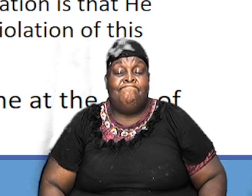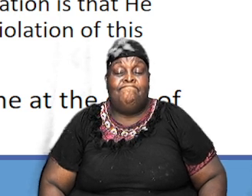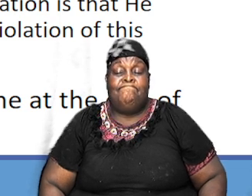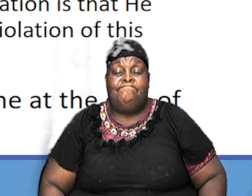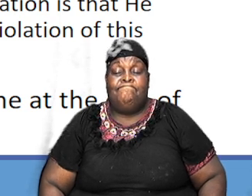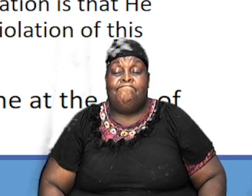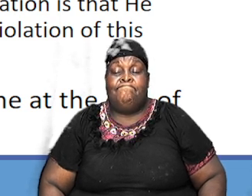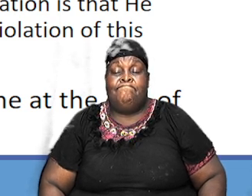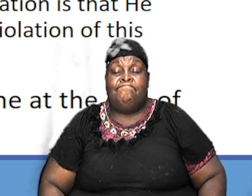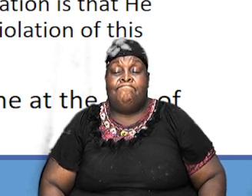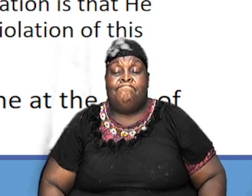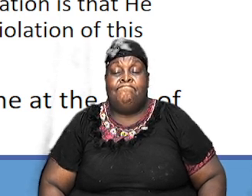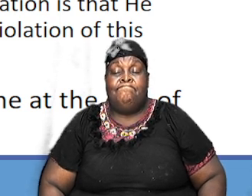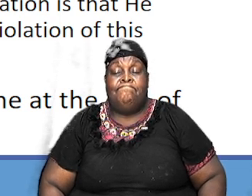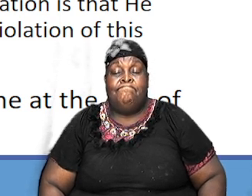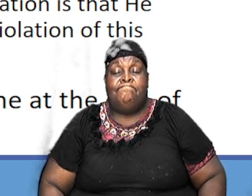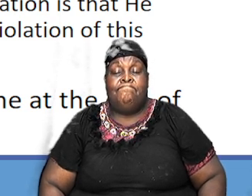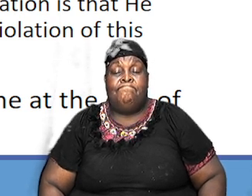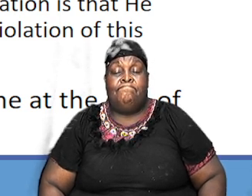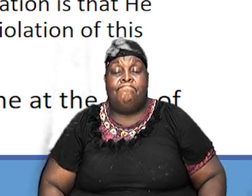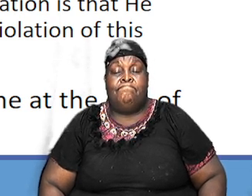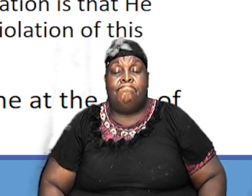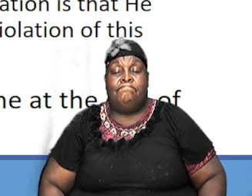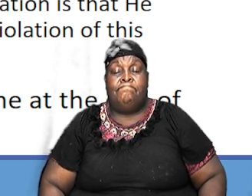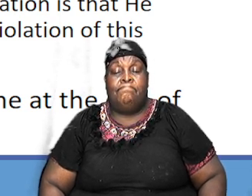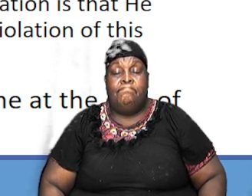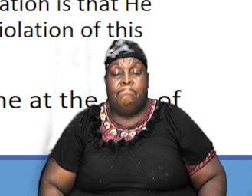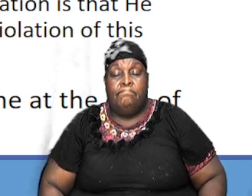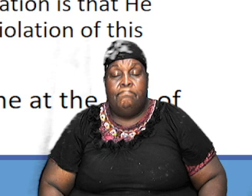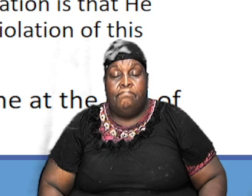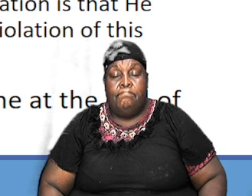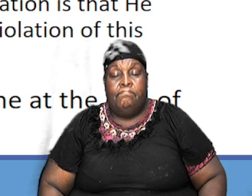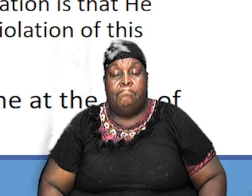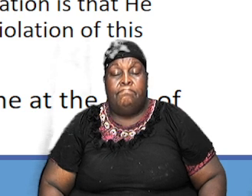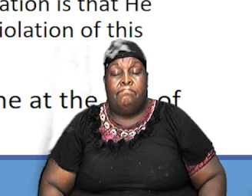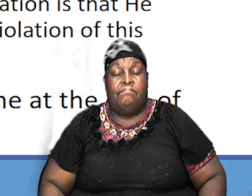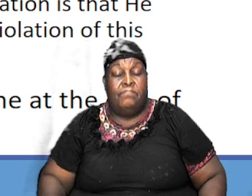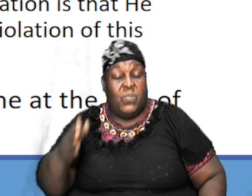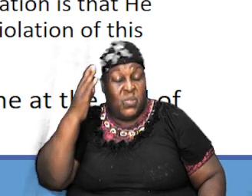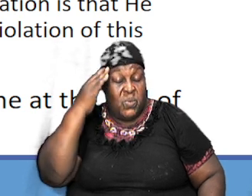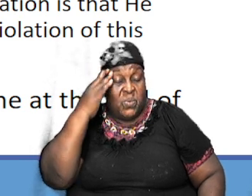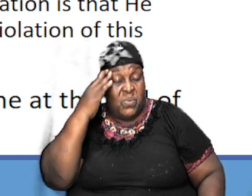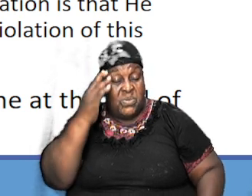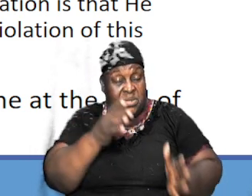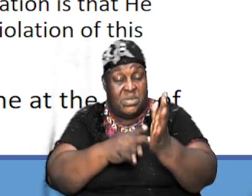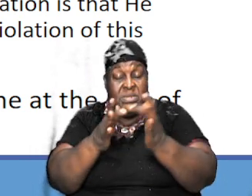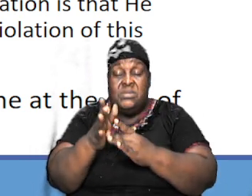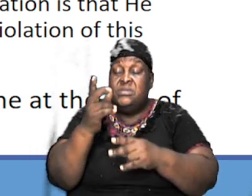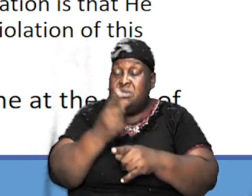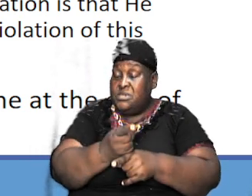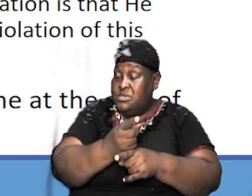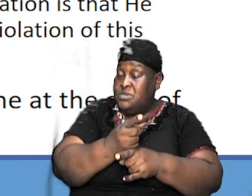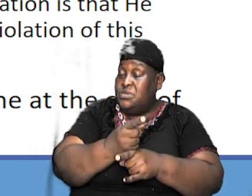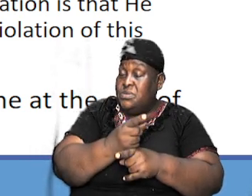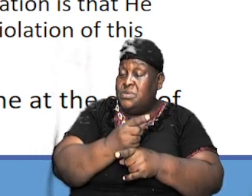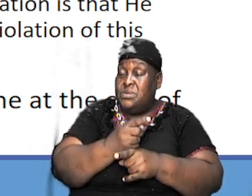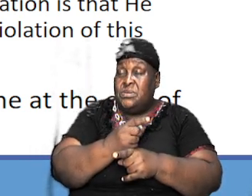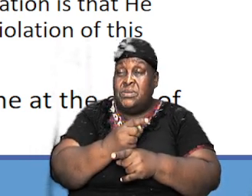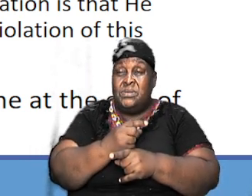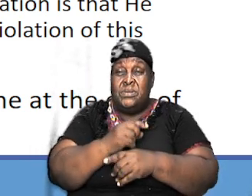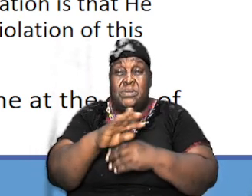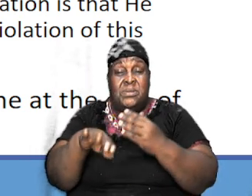So the devil tempts us. Now, if you will notice, Jesus responds to all